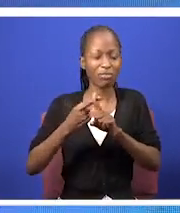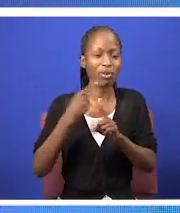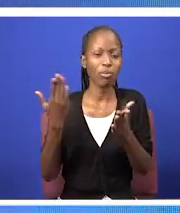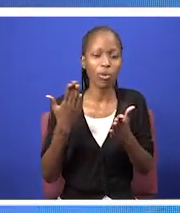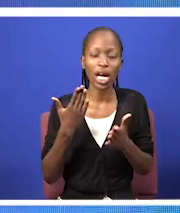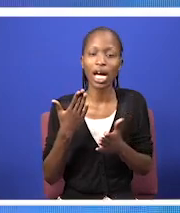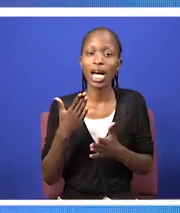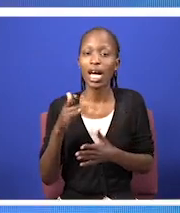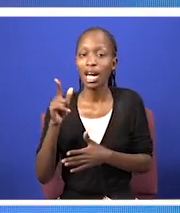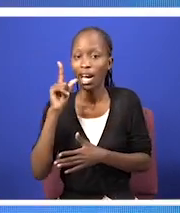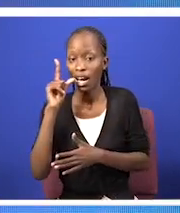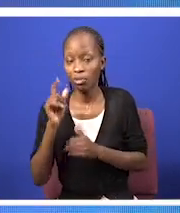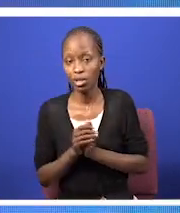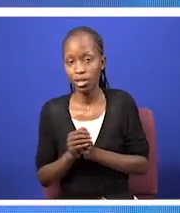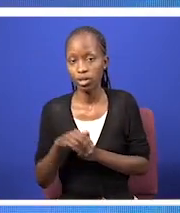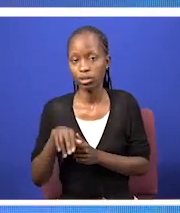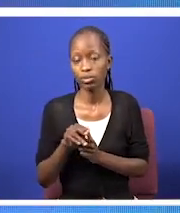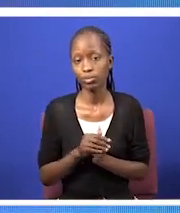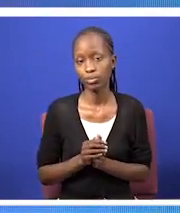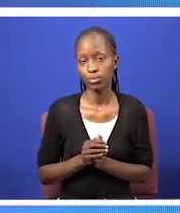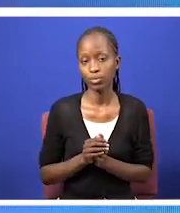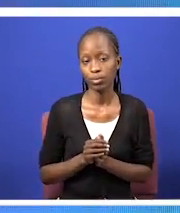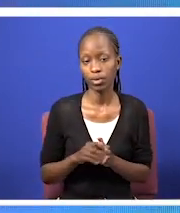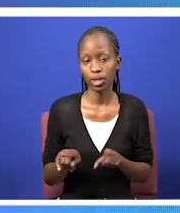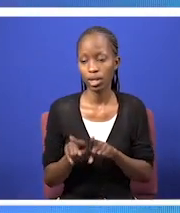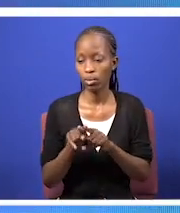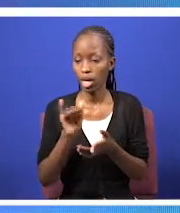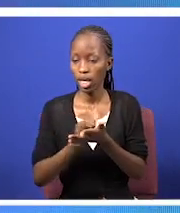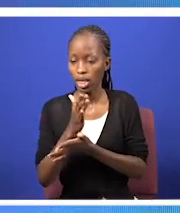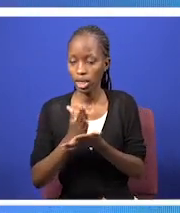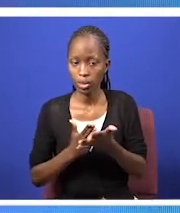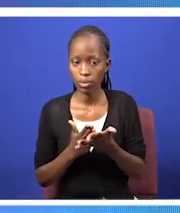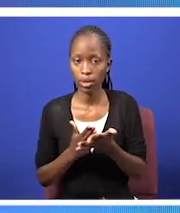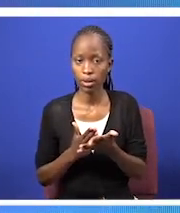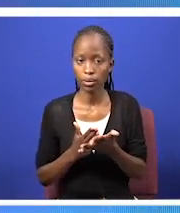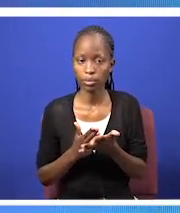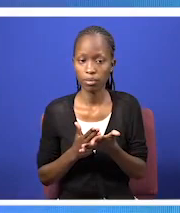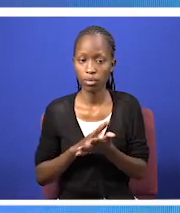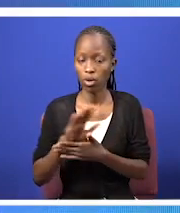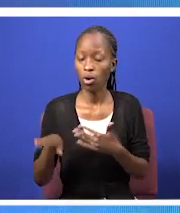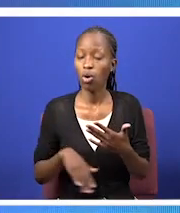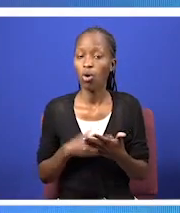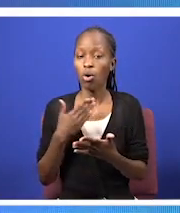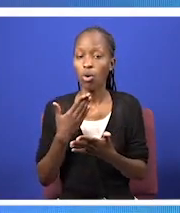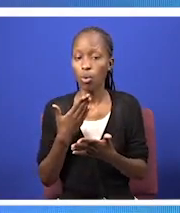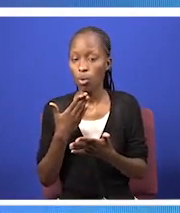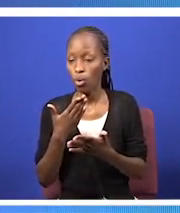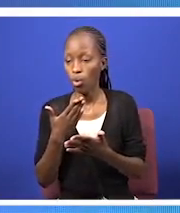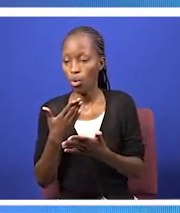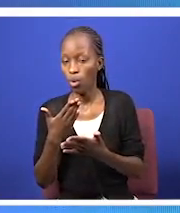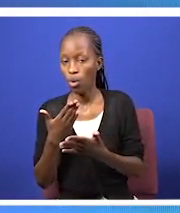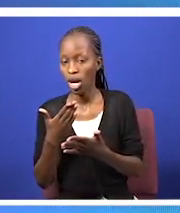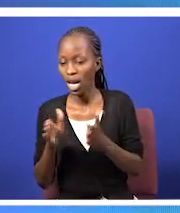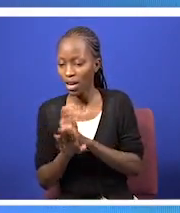But tea is something that came from the British. And it is something, all of the customs, all of the ideas, all of the